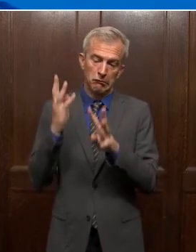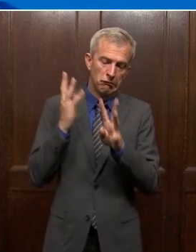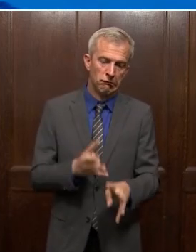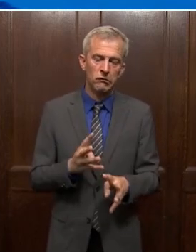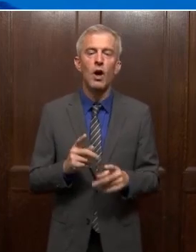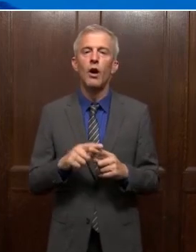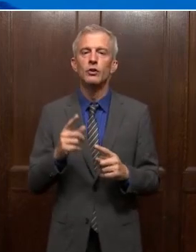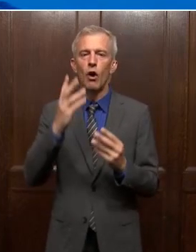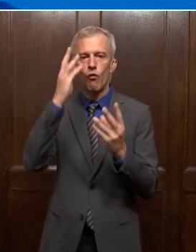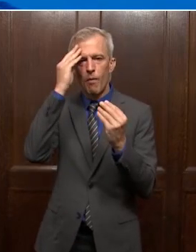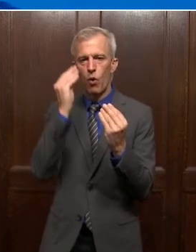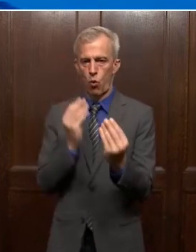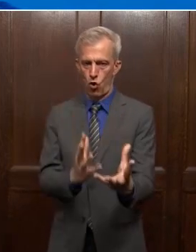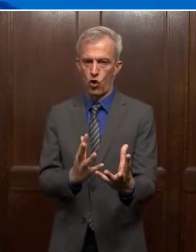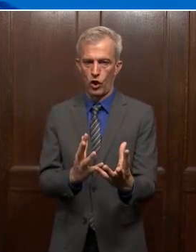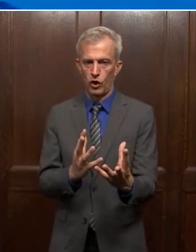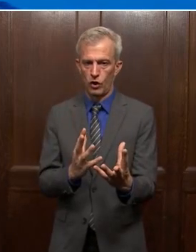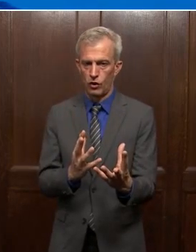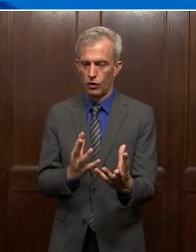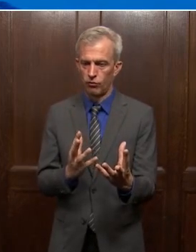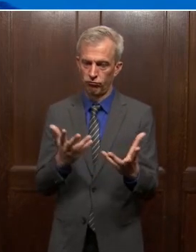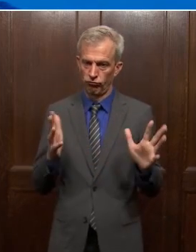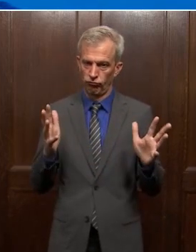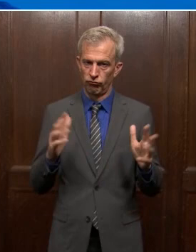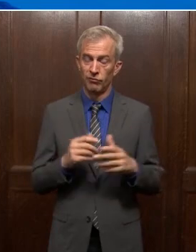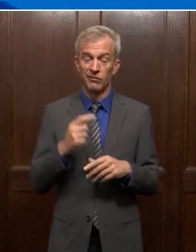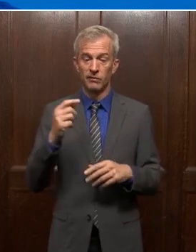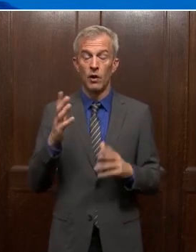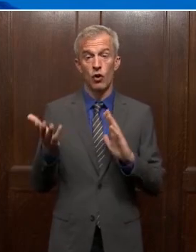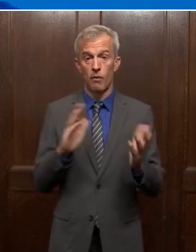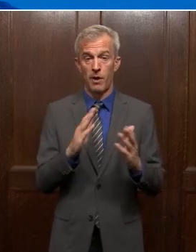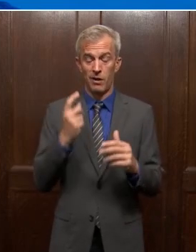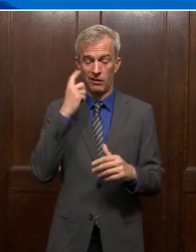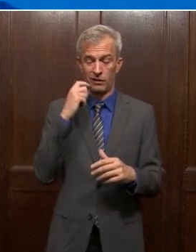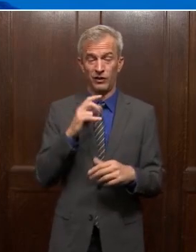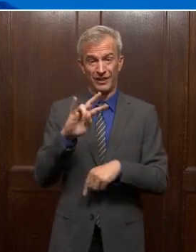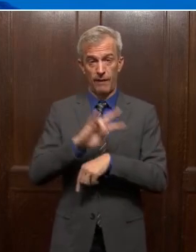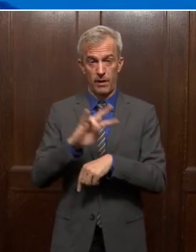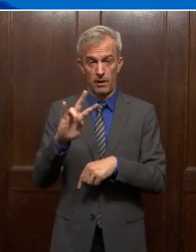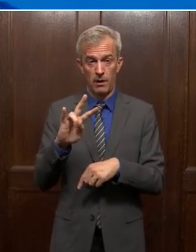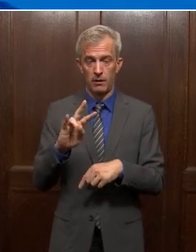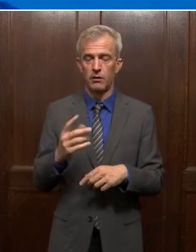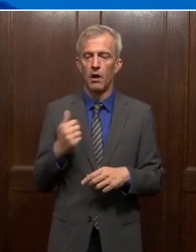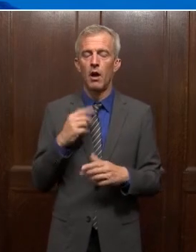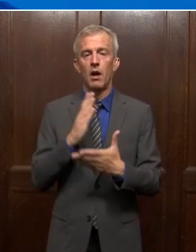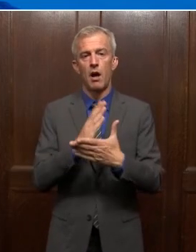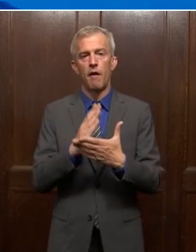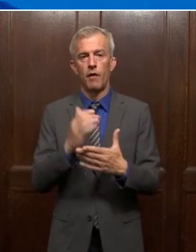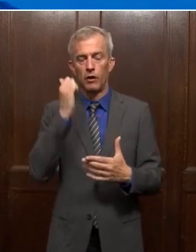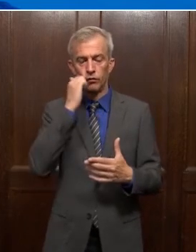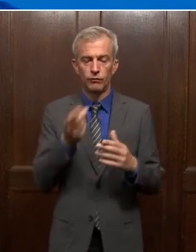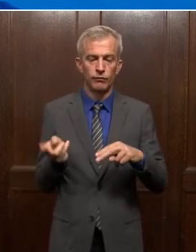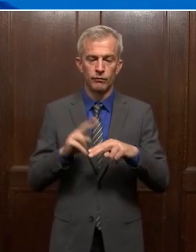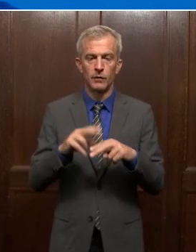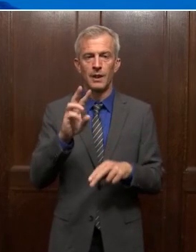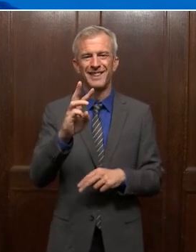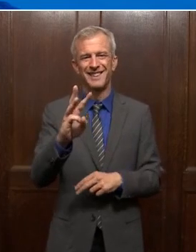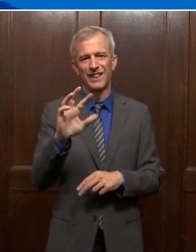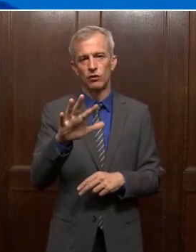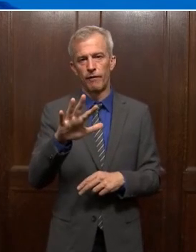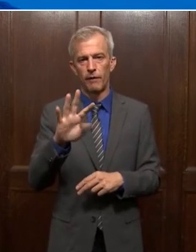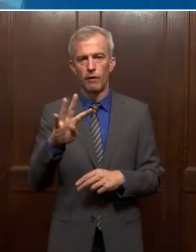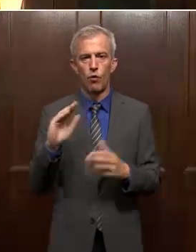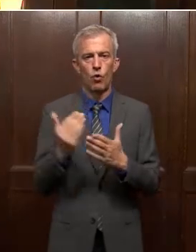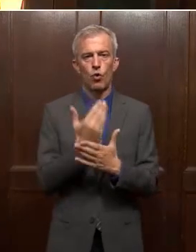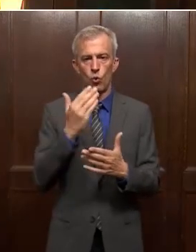today. For comparison, the past 7 days, we've seen an average daily increase of 654 new cases,